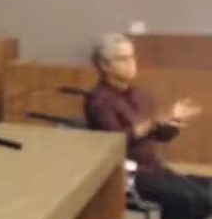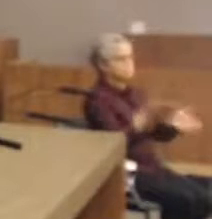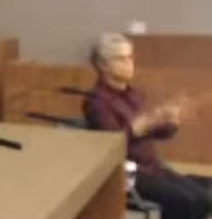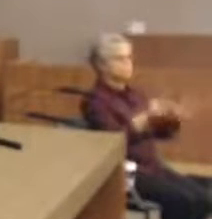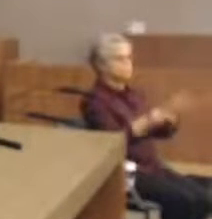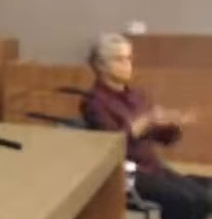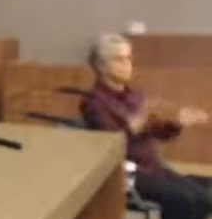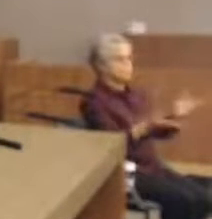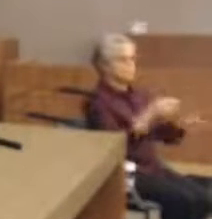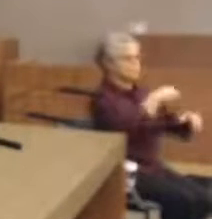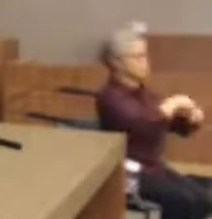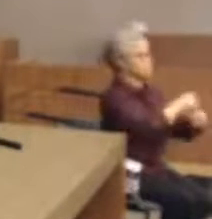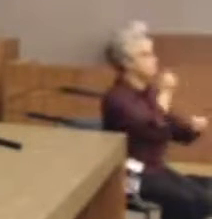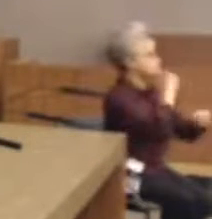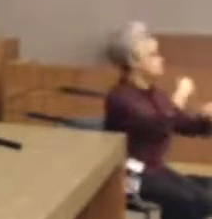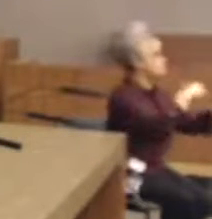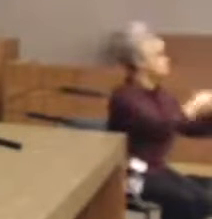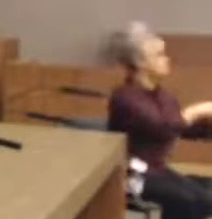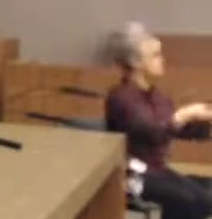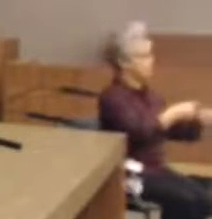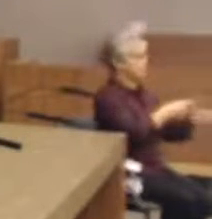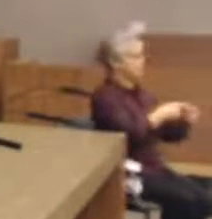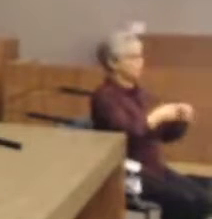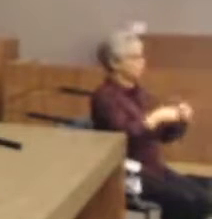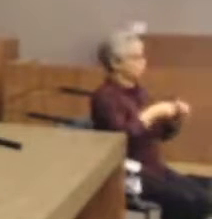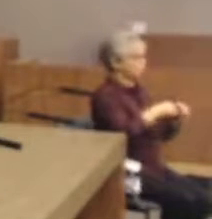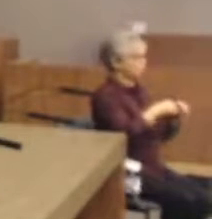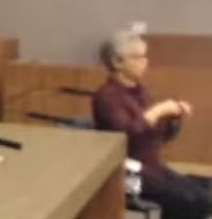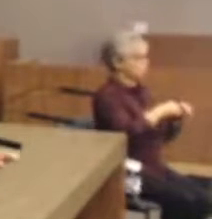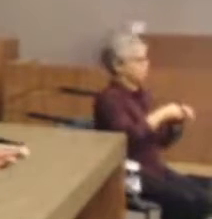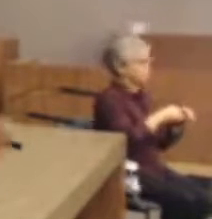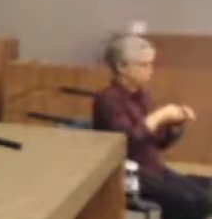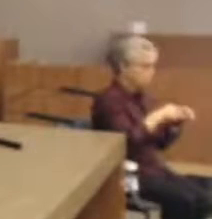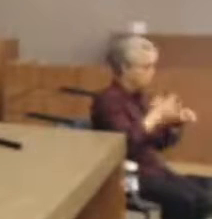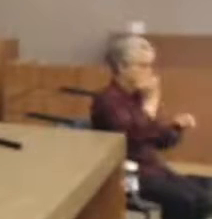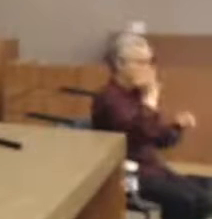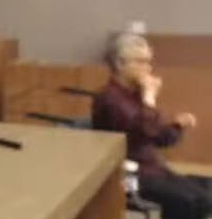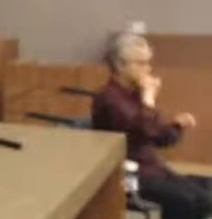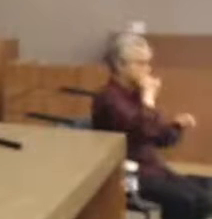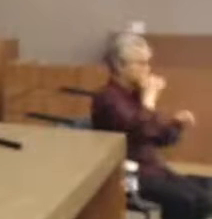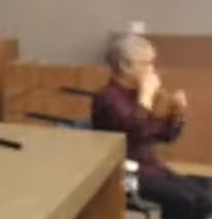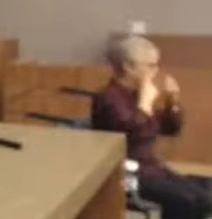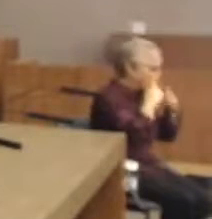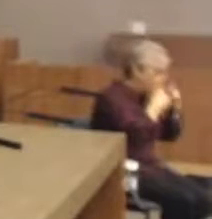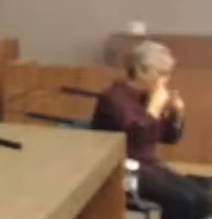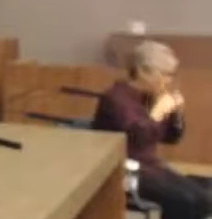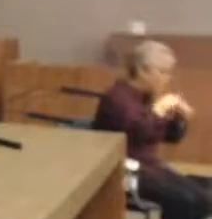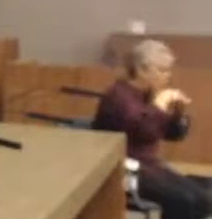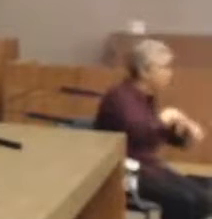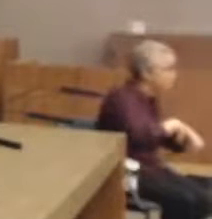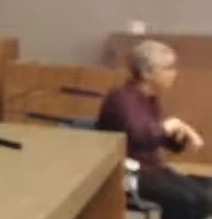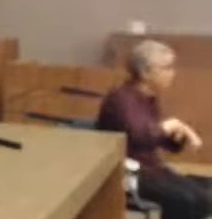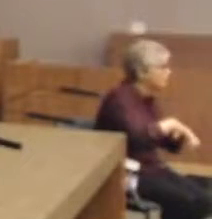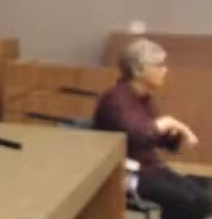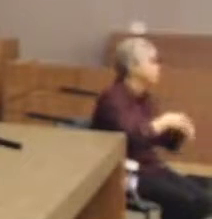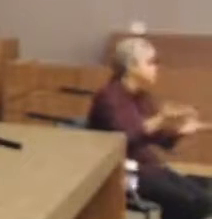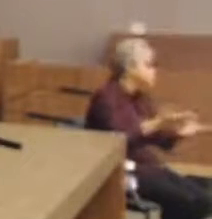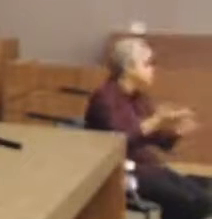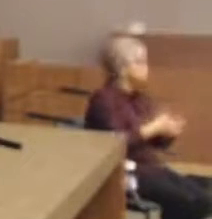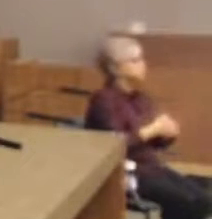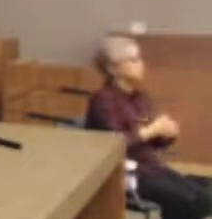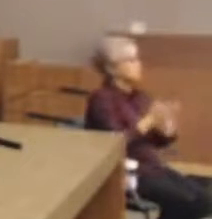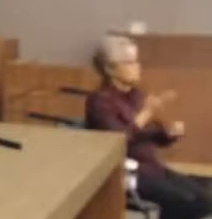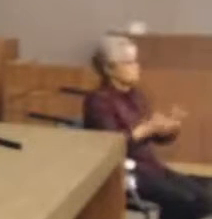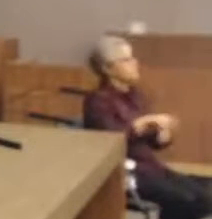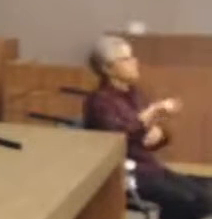it didn't happen then, but it's going to happen later. Maybe you've had this. You've been able to deal with someone else's trauma or deal with someone else's